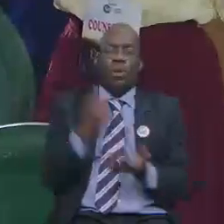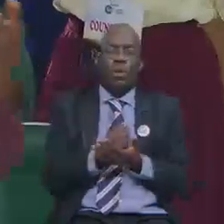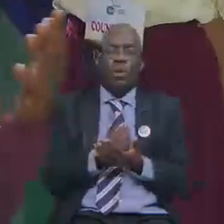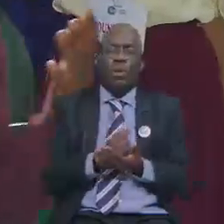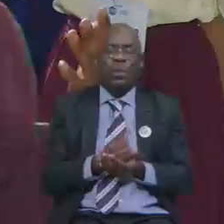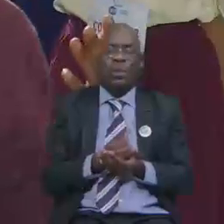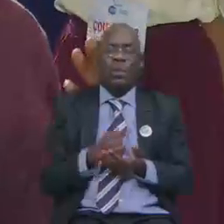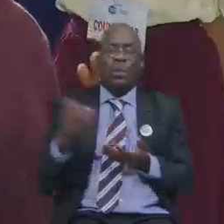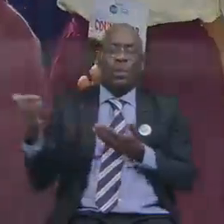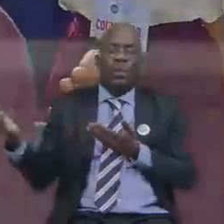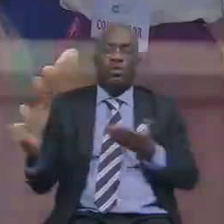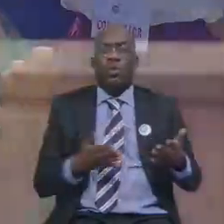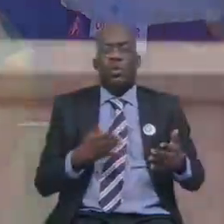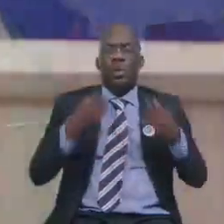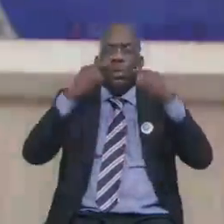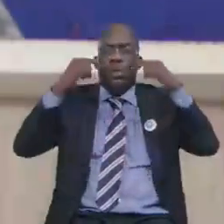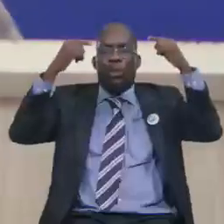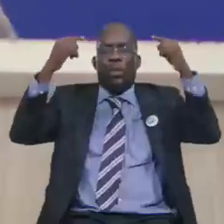Bring success,